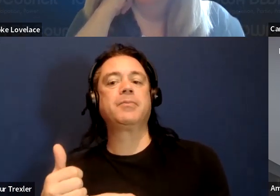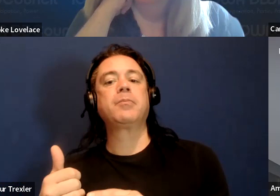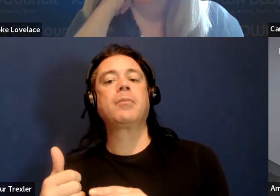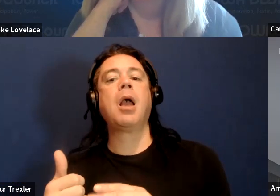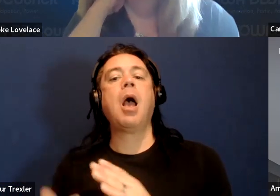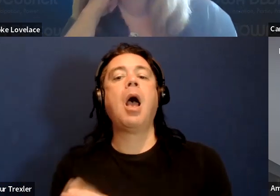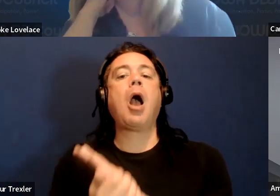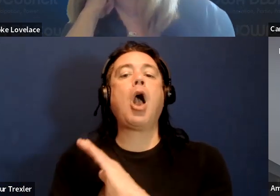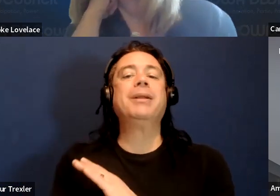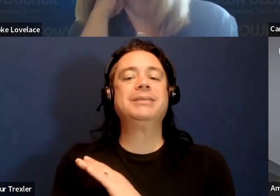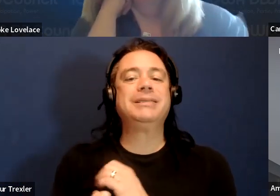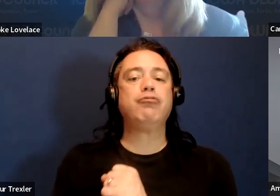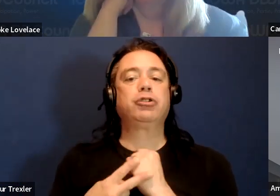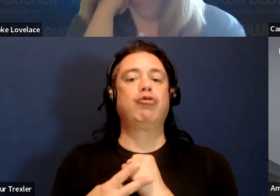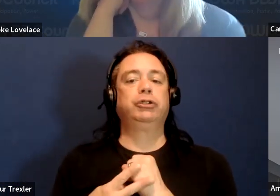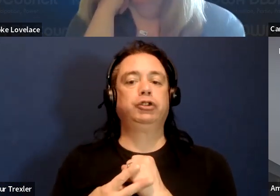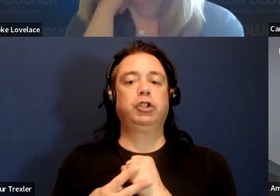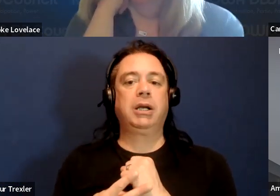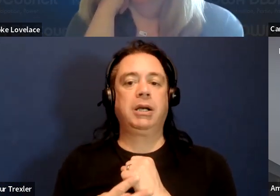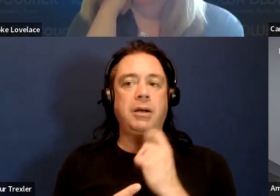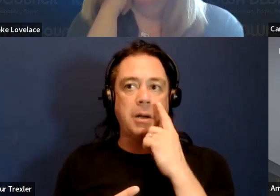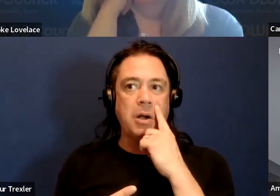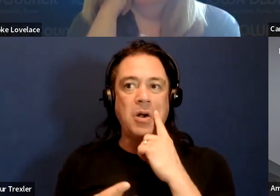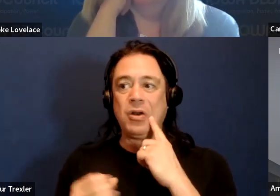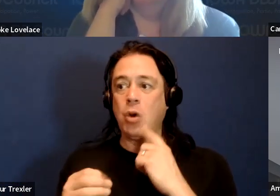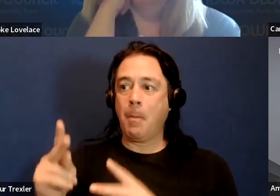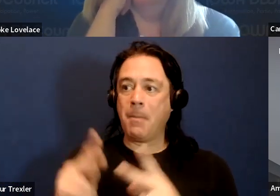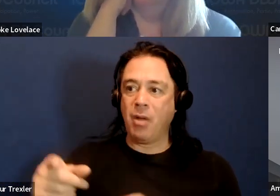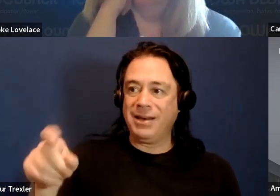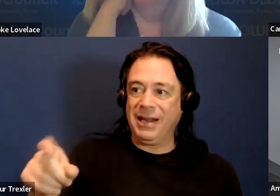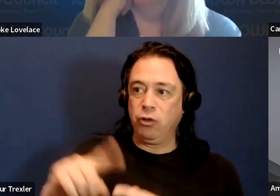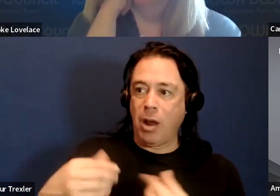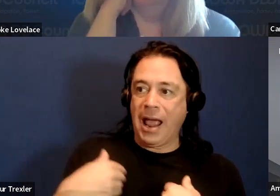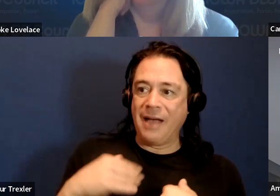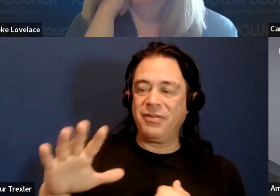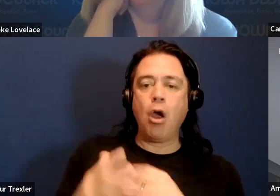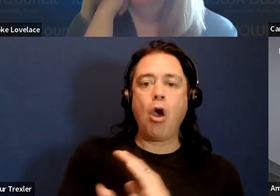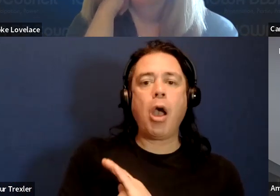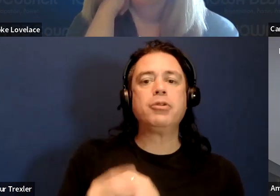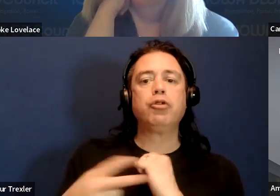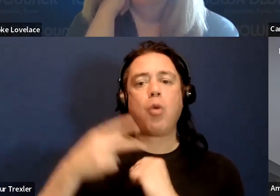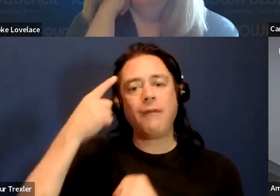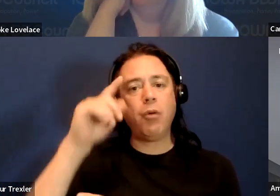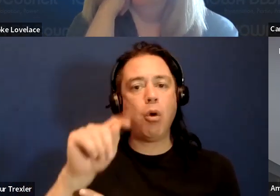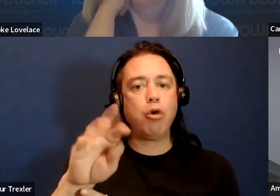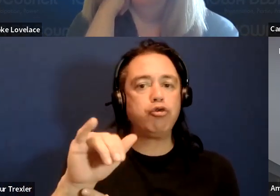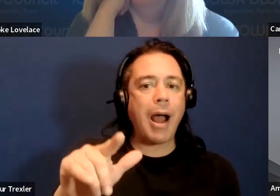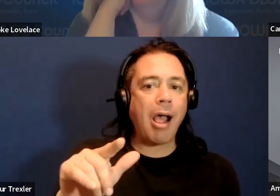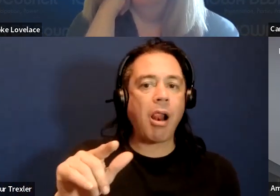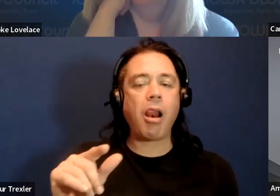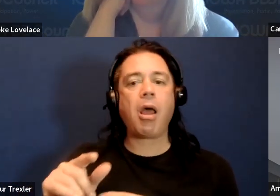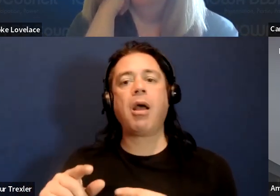competency restoration. So people that are needing to have competency restored for trial,